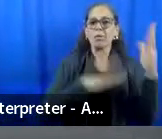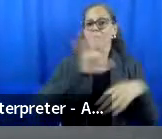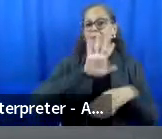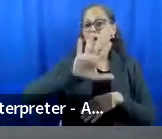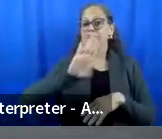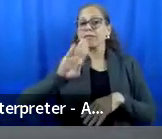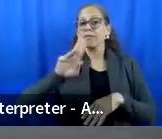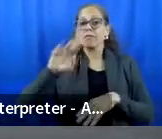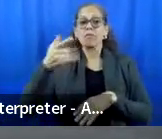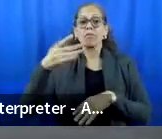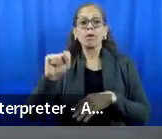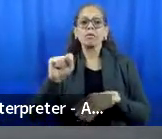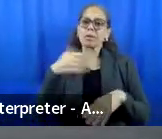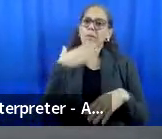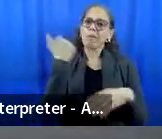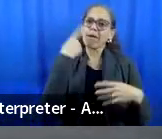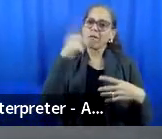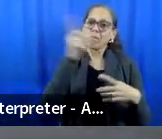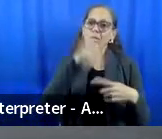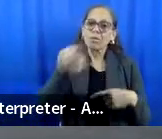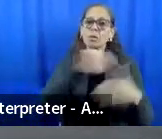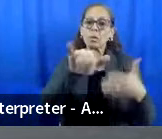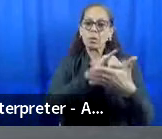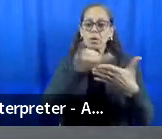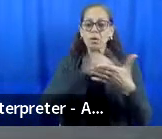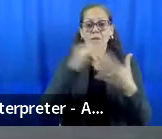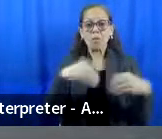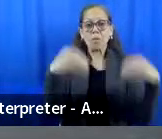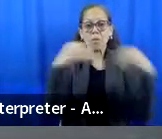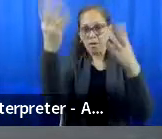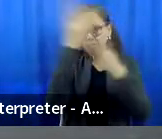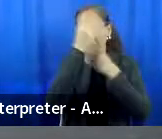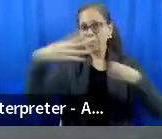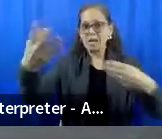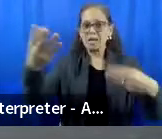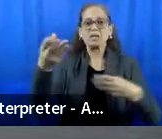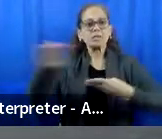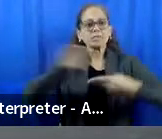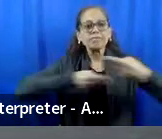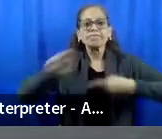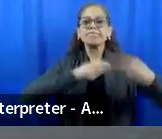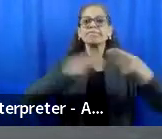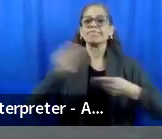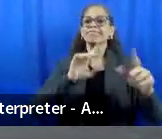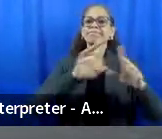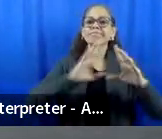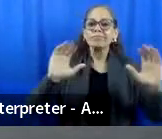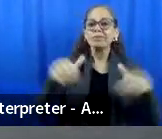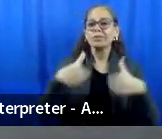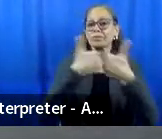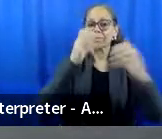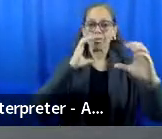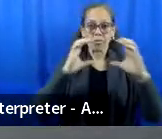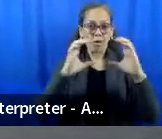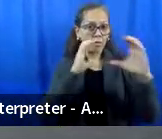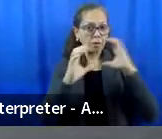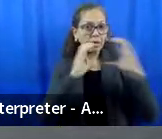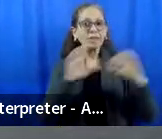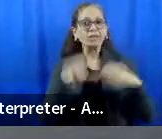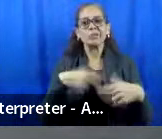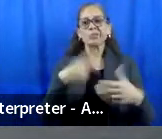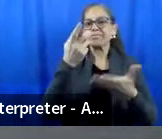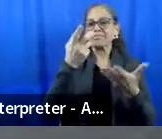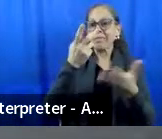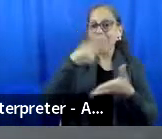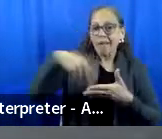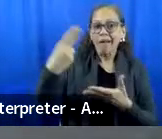better equipping New Yorkers with information to facilitate challenging conversations about housing affordability, racial